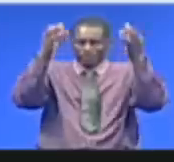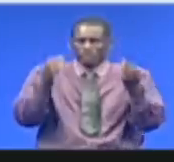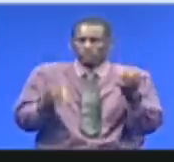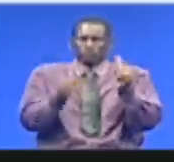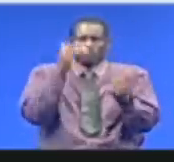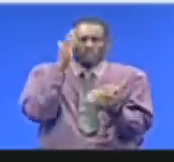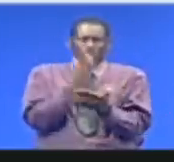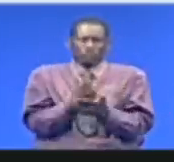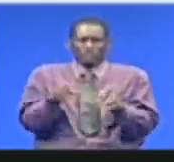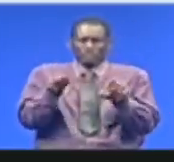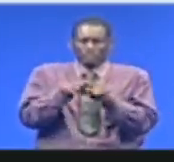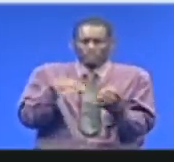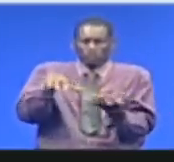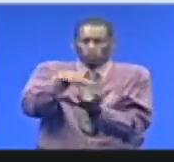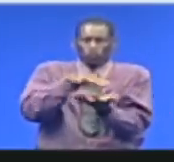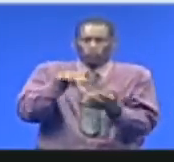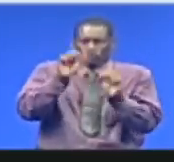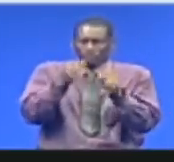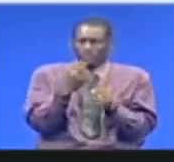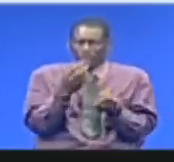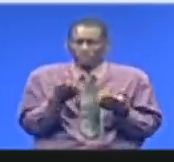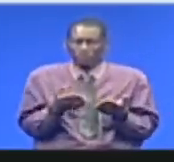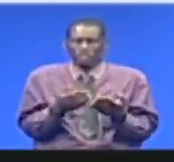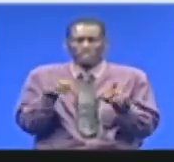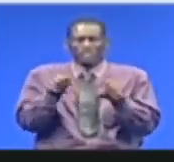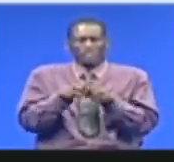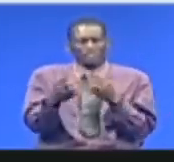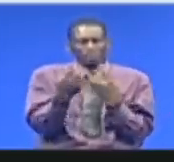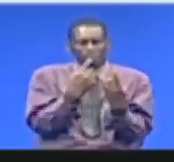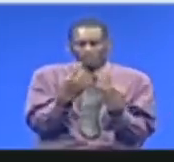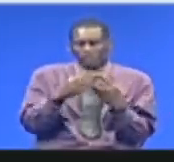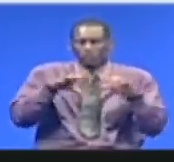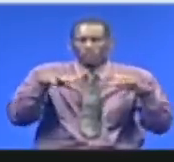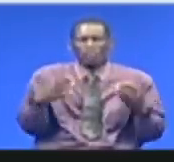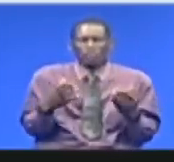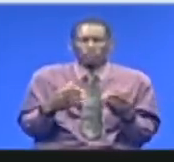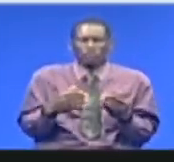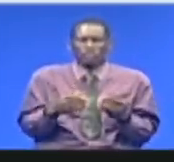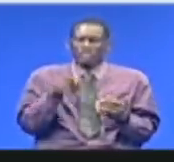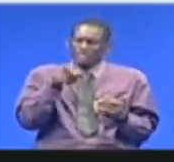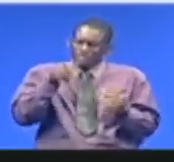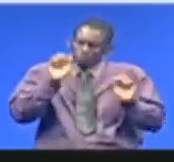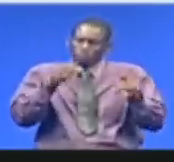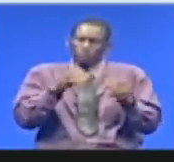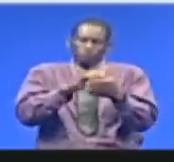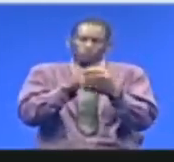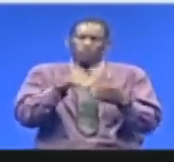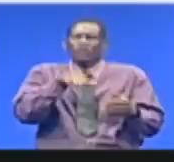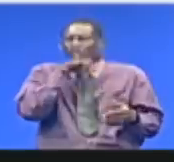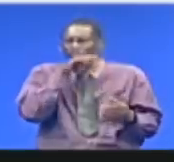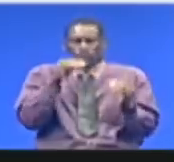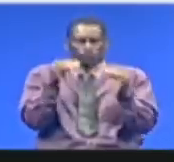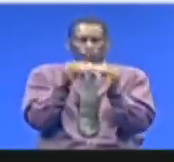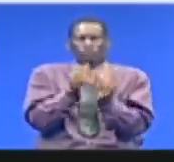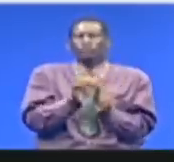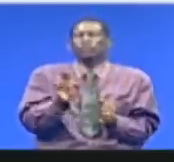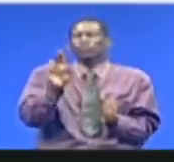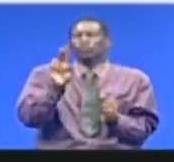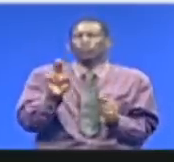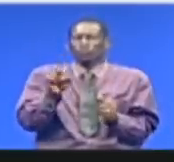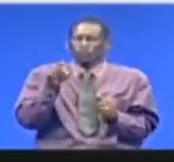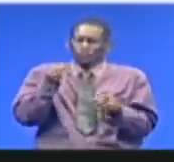same confusion you can see now here, the same discussion about, you know, was it possible for Raila to meet Uhuru Kenyatta, was the